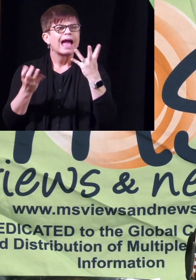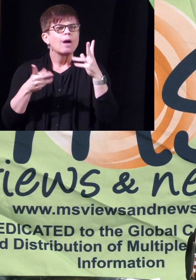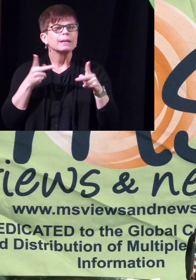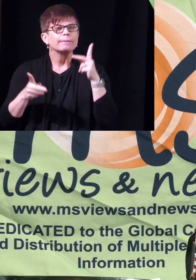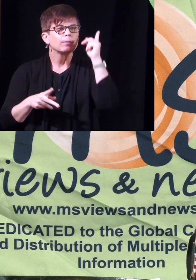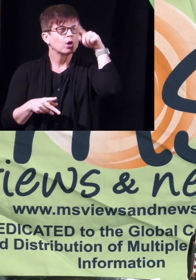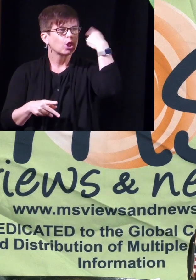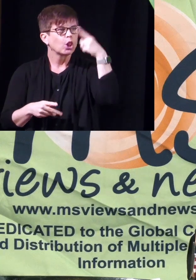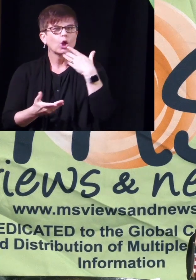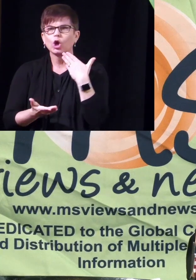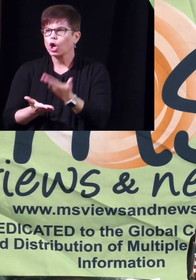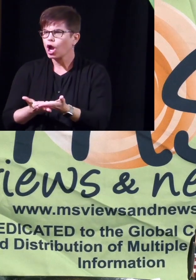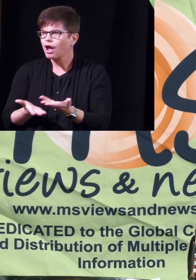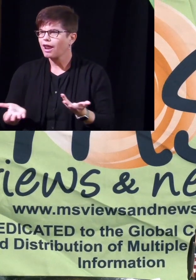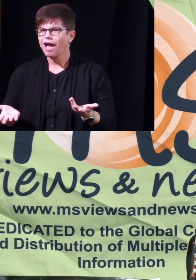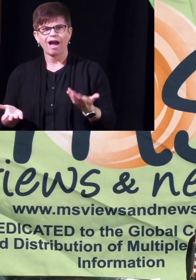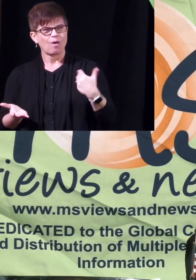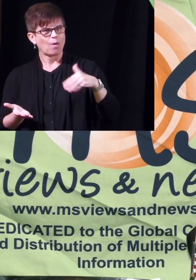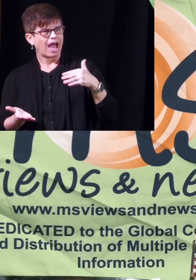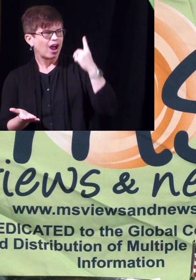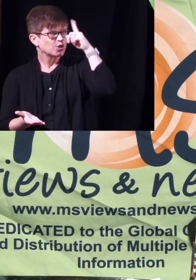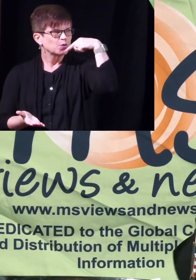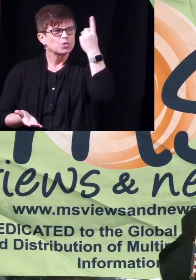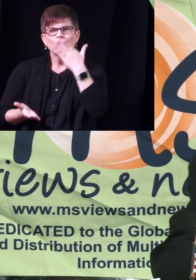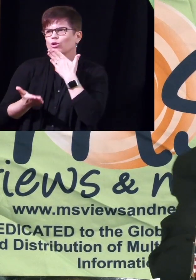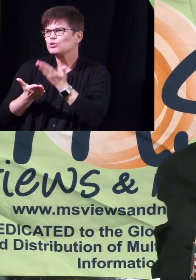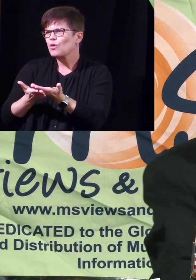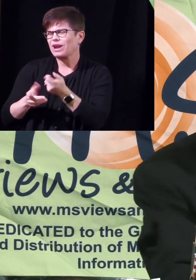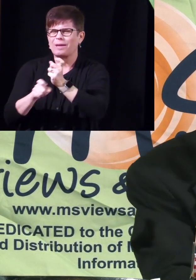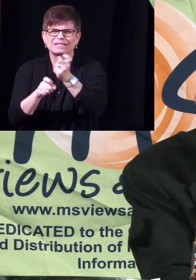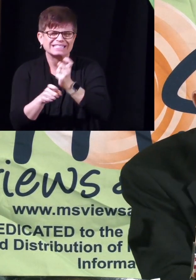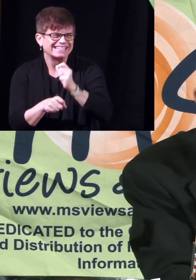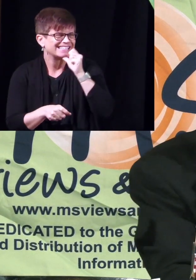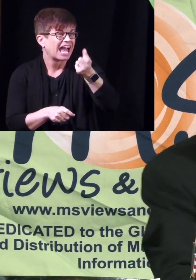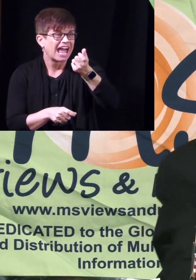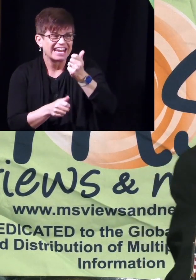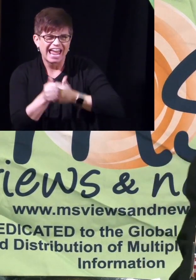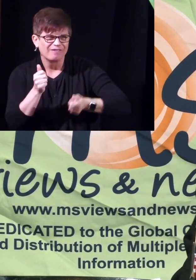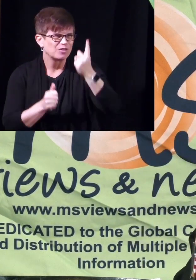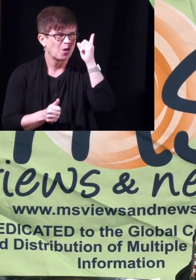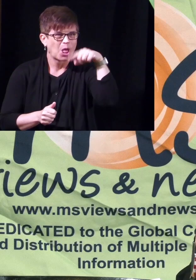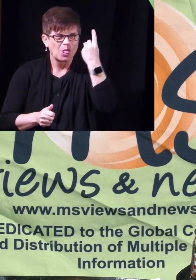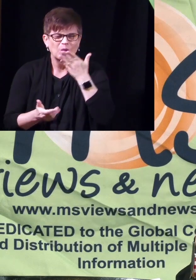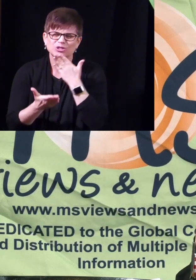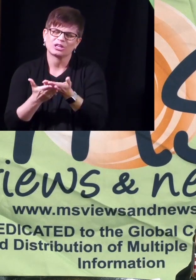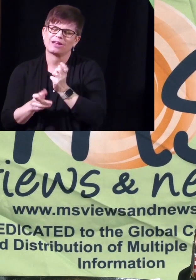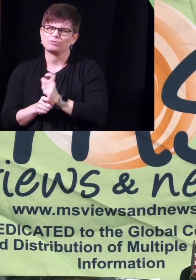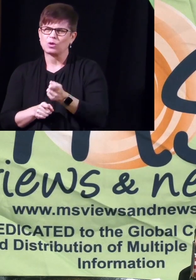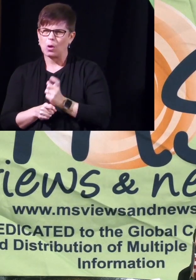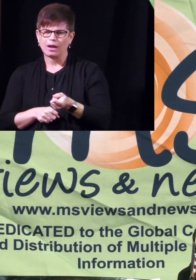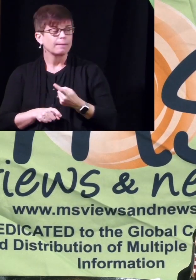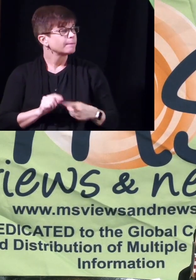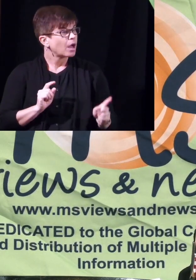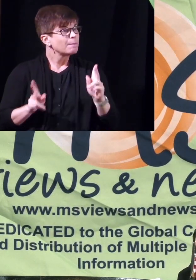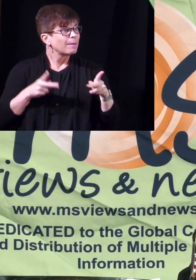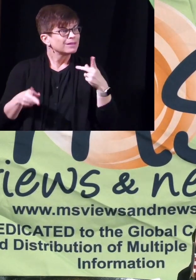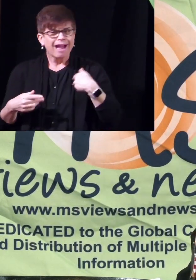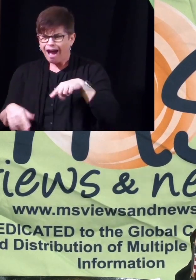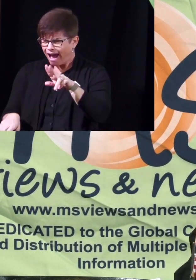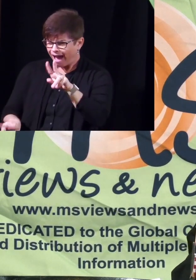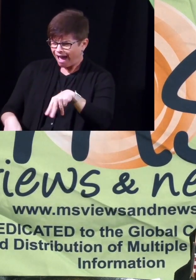good? Most people, not everybody. No kidding. Everybody looks good. Everybody looks good, but people say, oh, you look